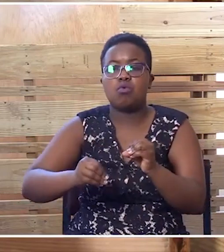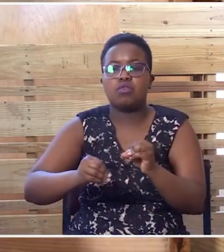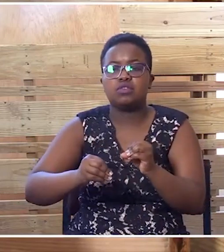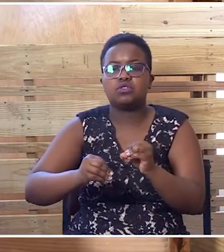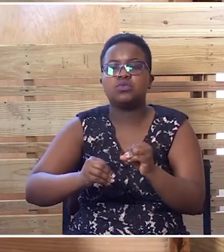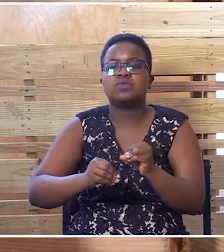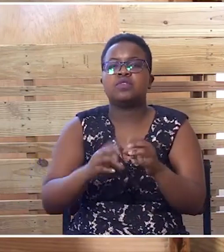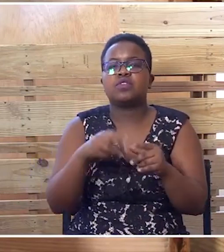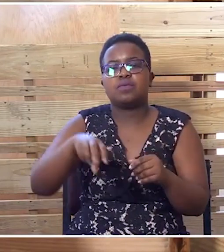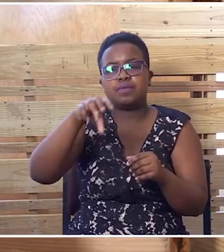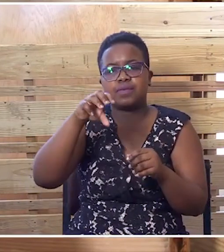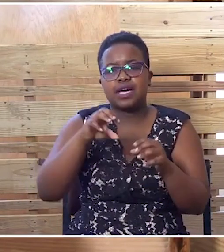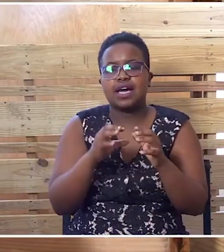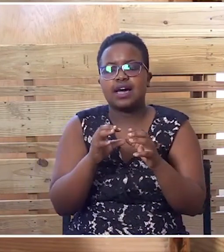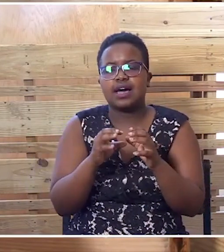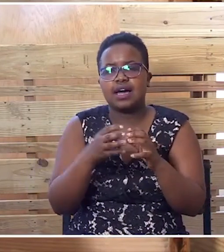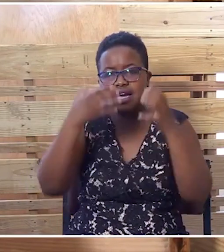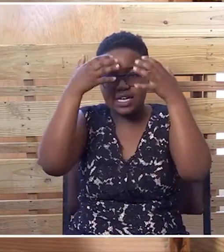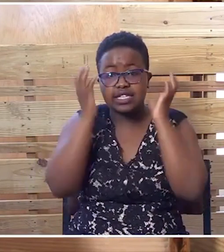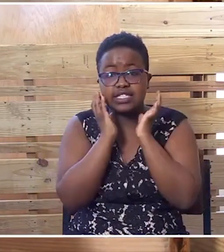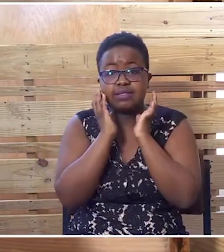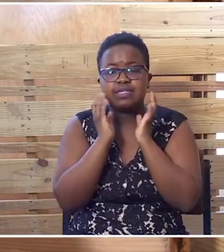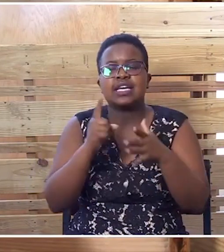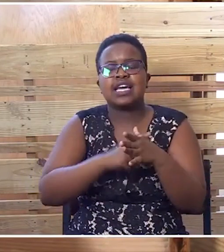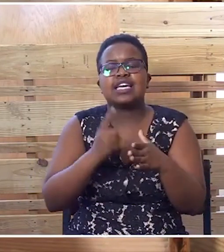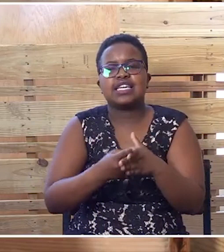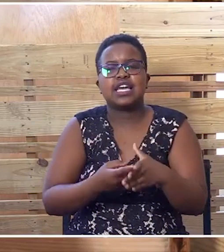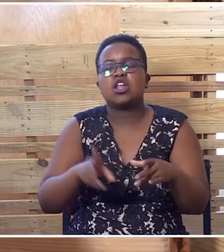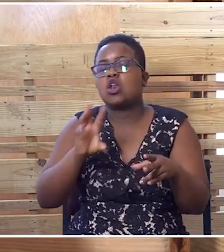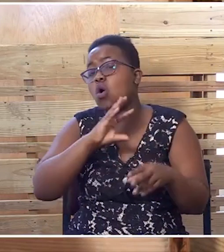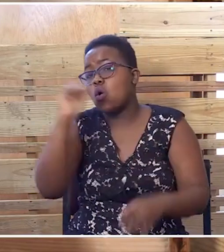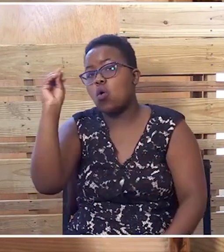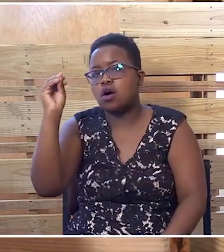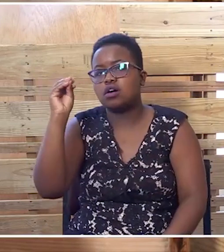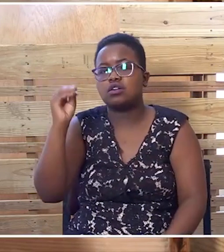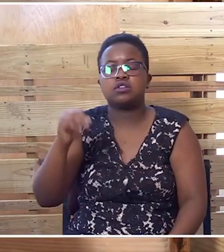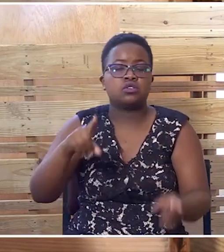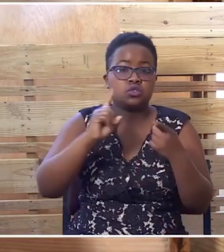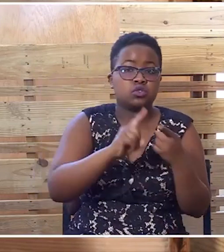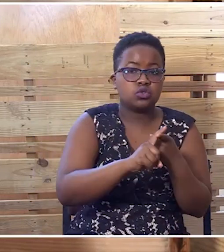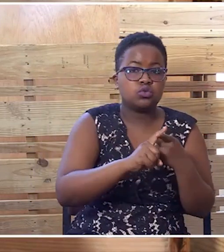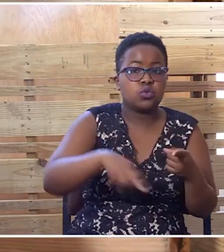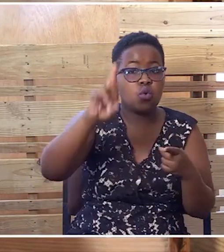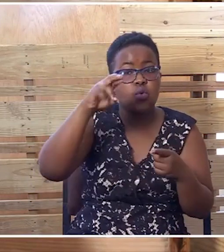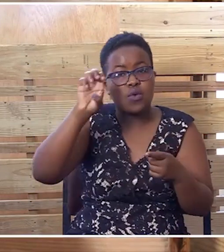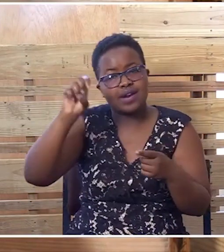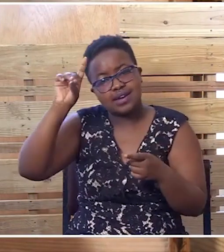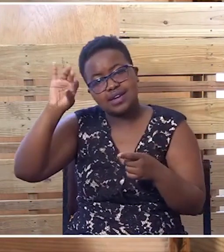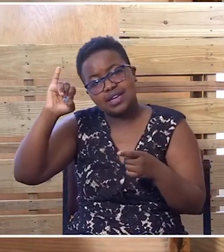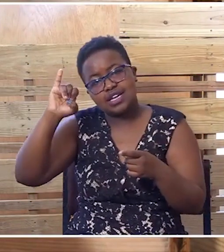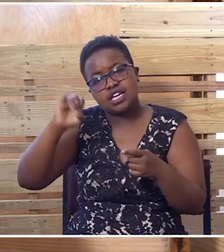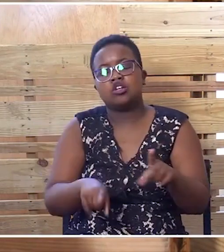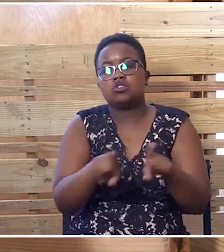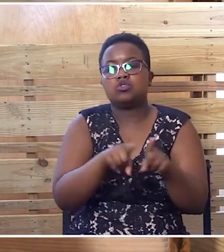to the desert of Sinai, after they set out from Rephidim, they entered the desert